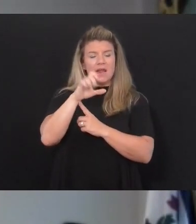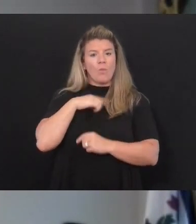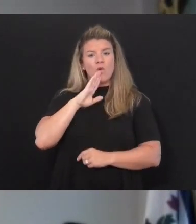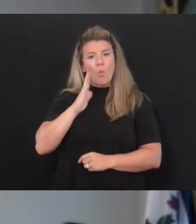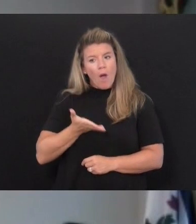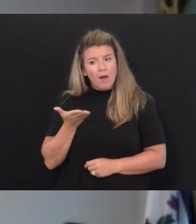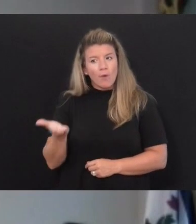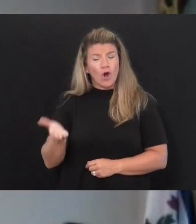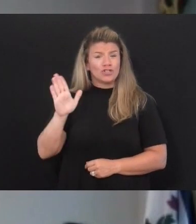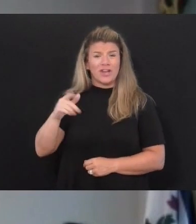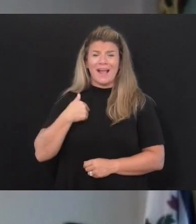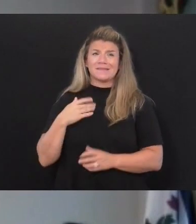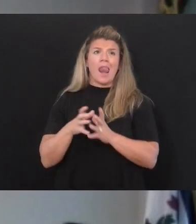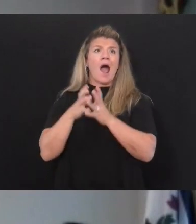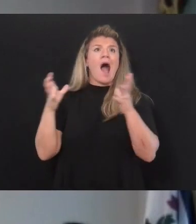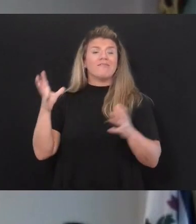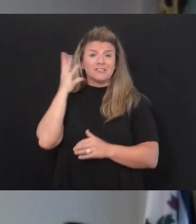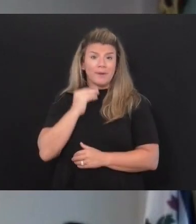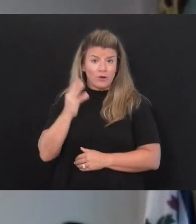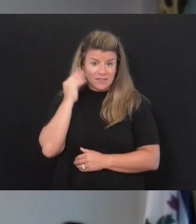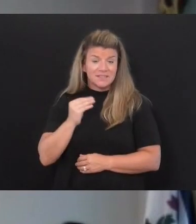Clay Marsh, our coronavirus czar.